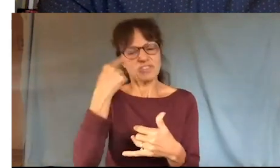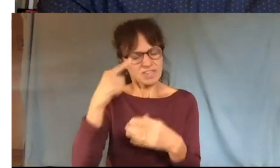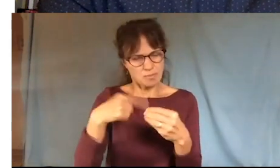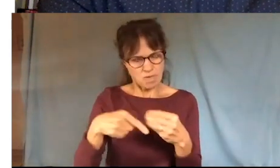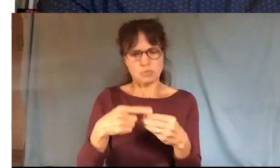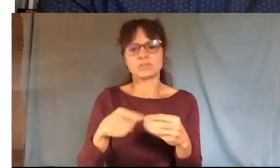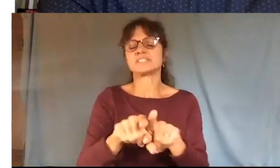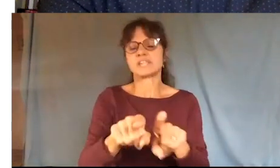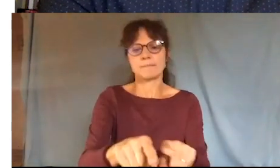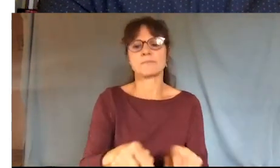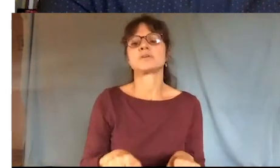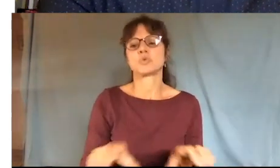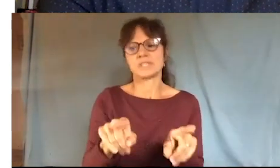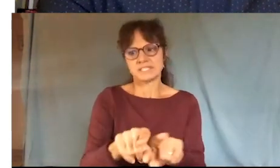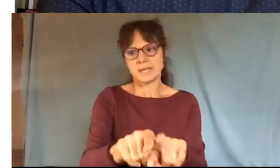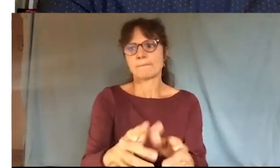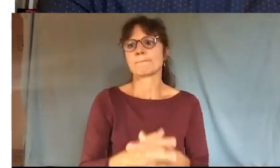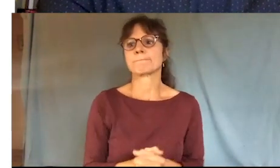following suit. Next slide.